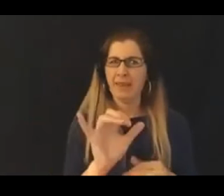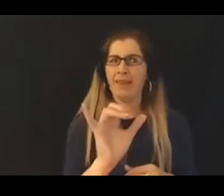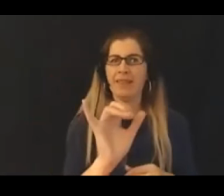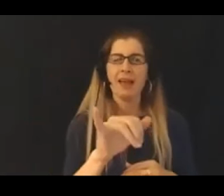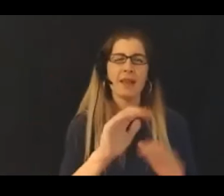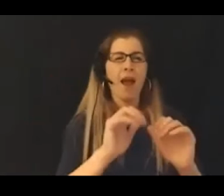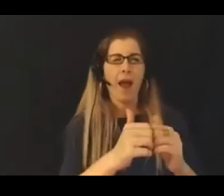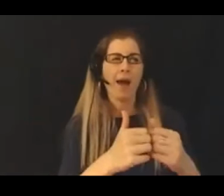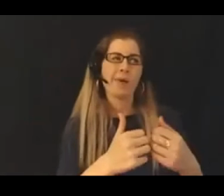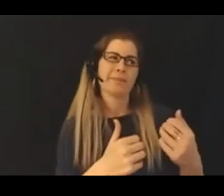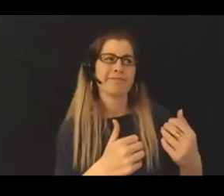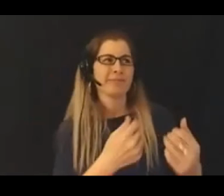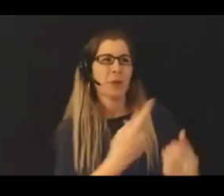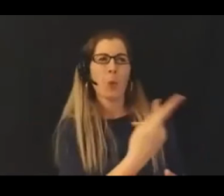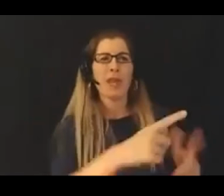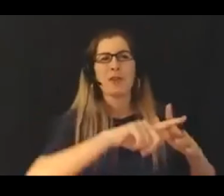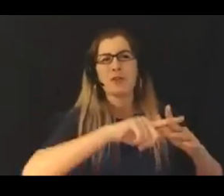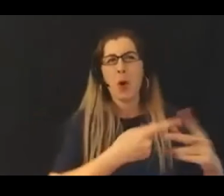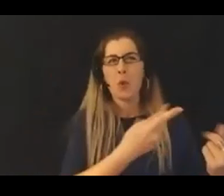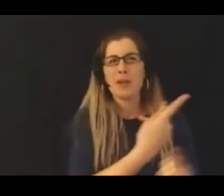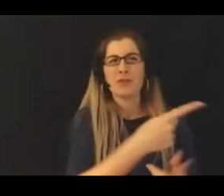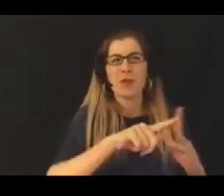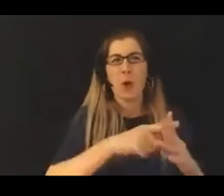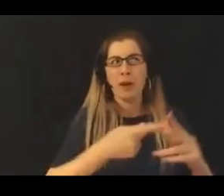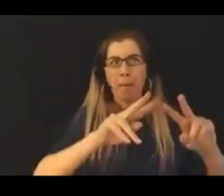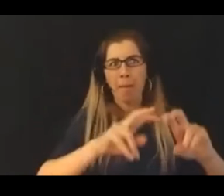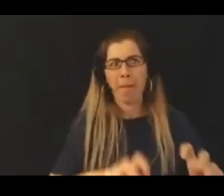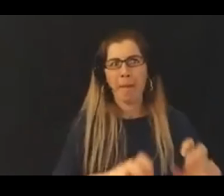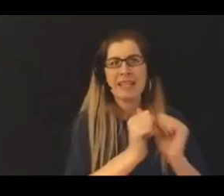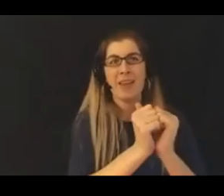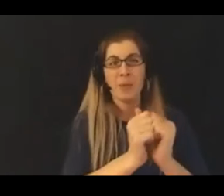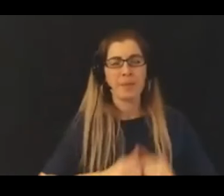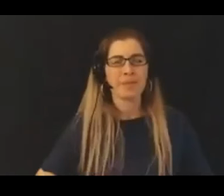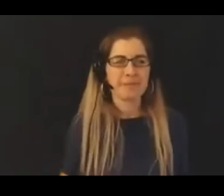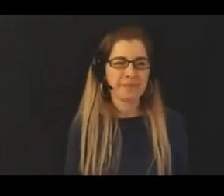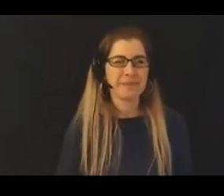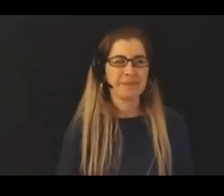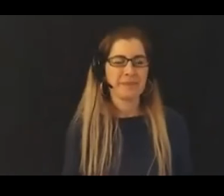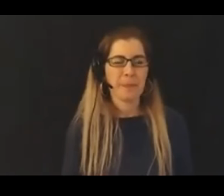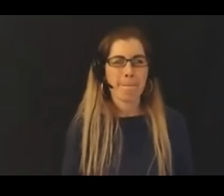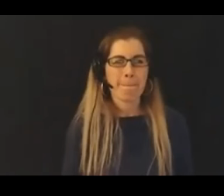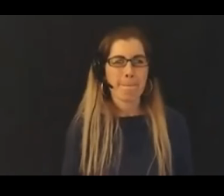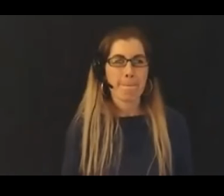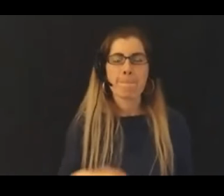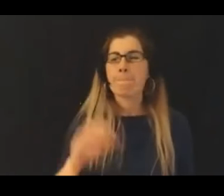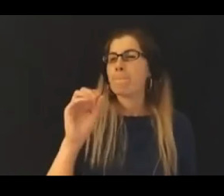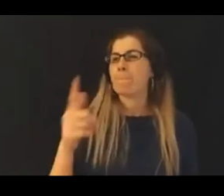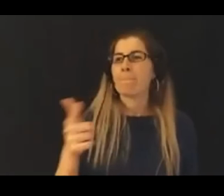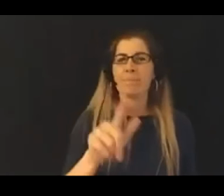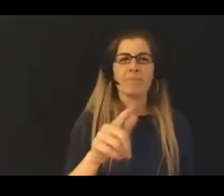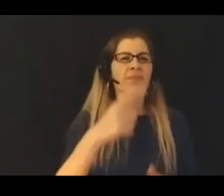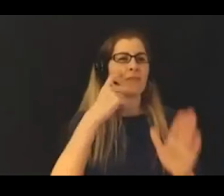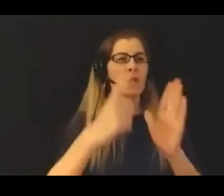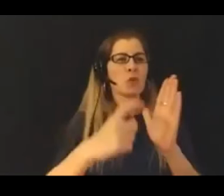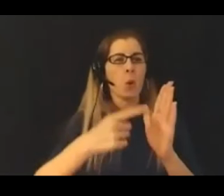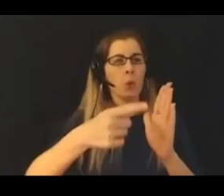how this study was born. Right, so we're going to go into the